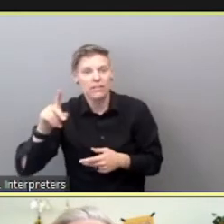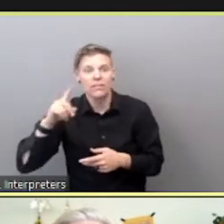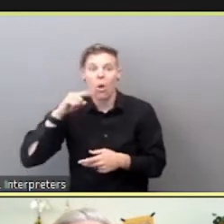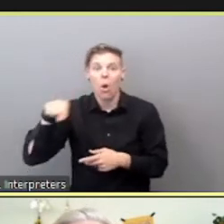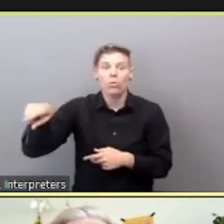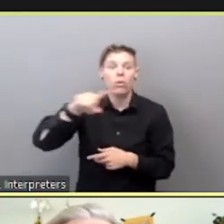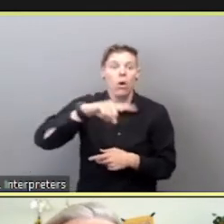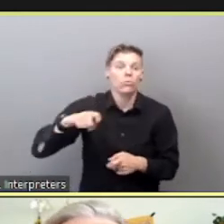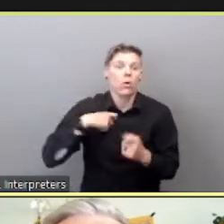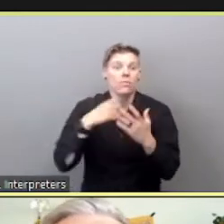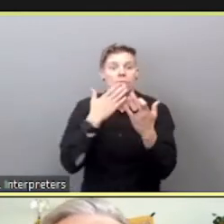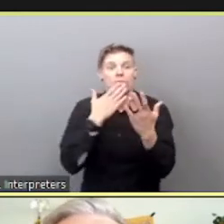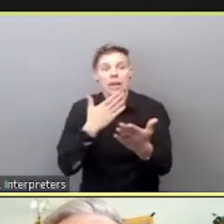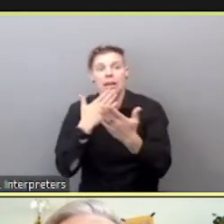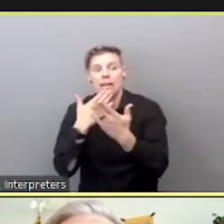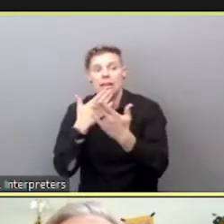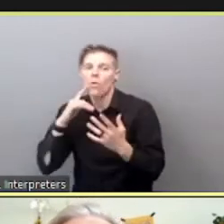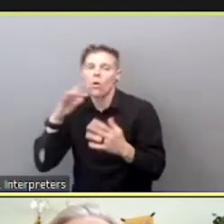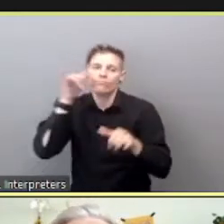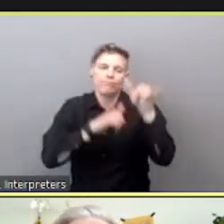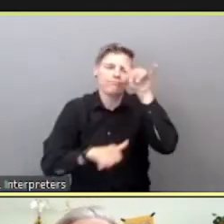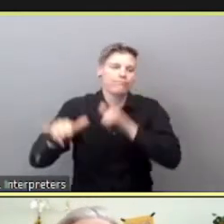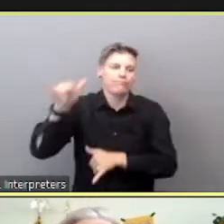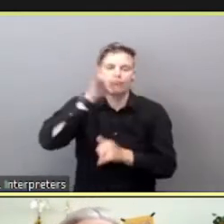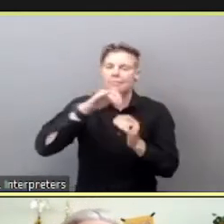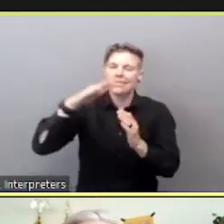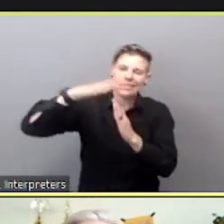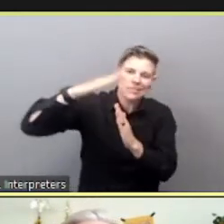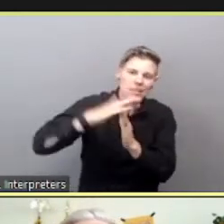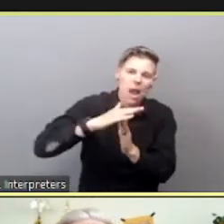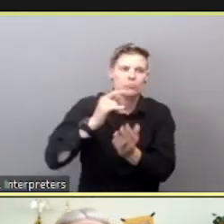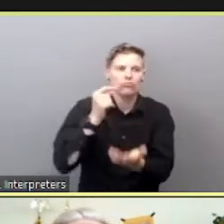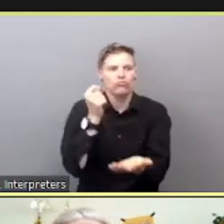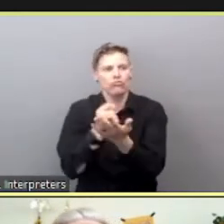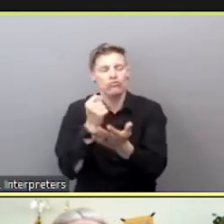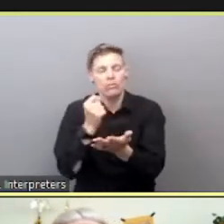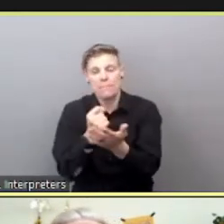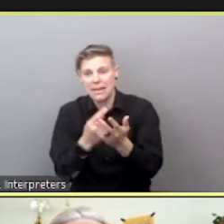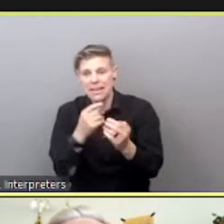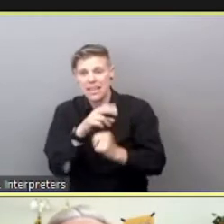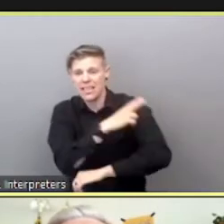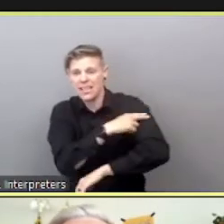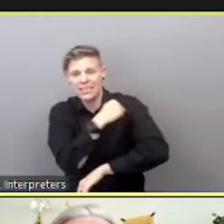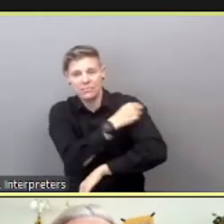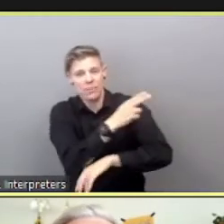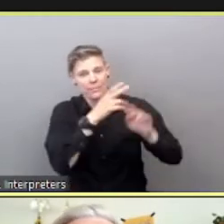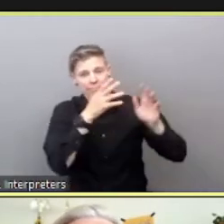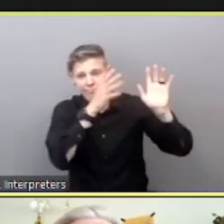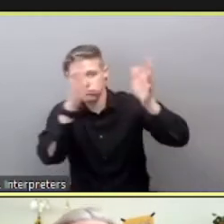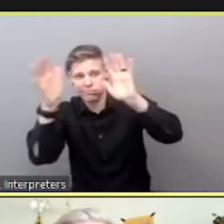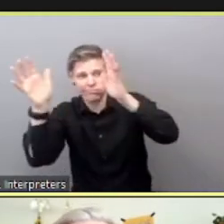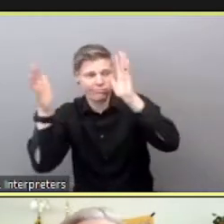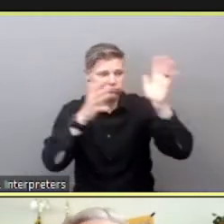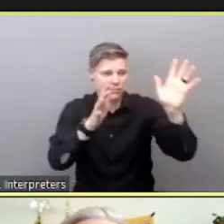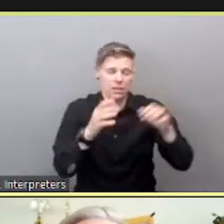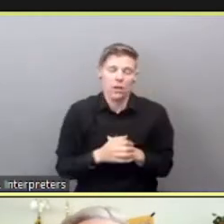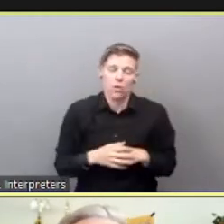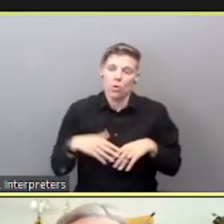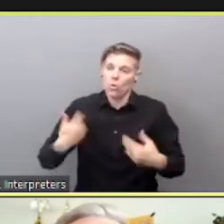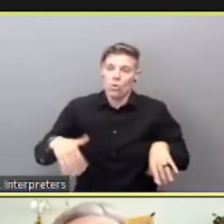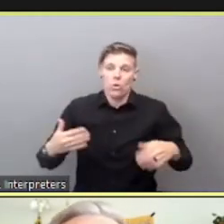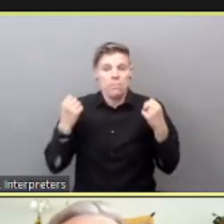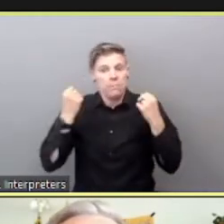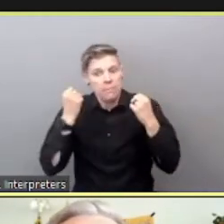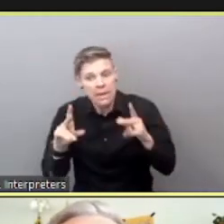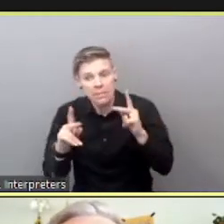treatment, hospitalization saving treatment to many New Mexico patients in order to